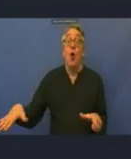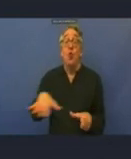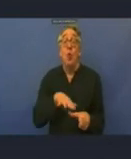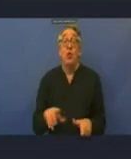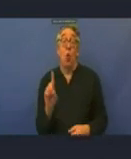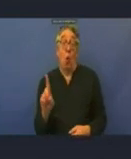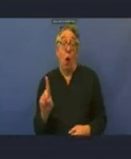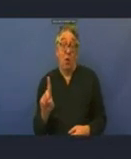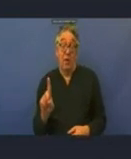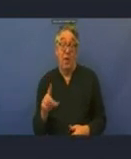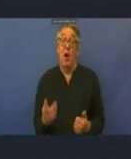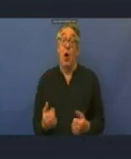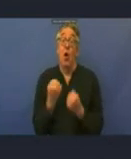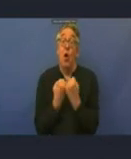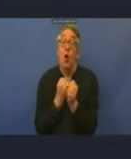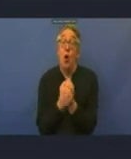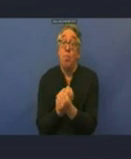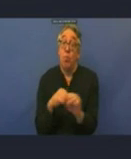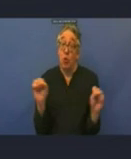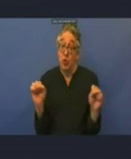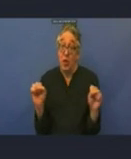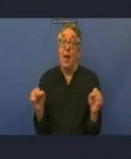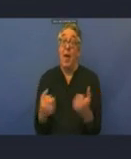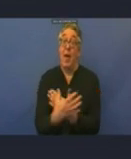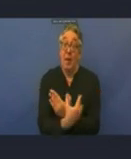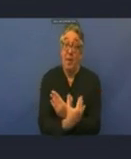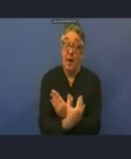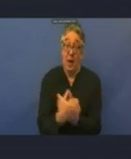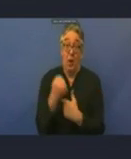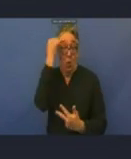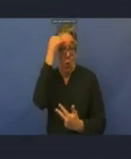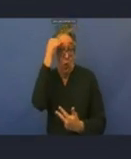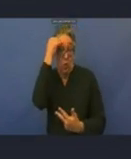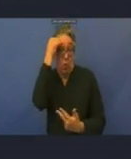Albania, Bosnia and Herzegovina, Kosovo and Montenegro.